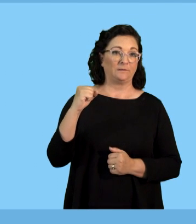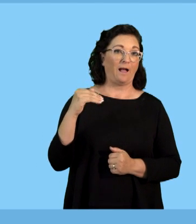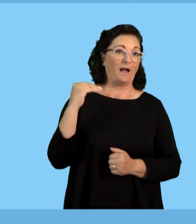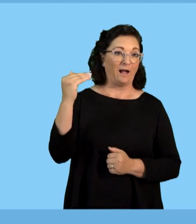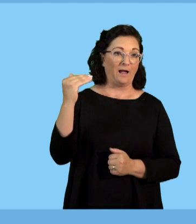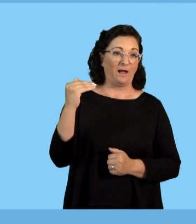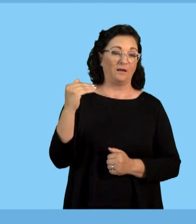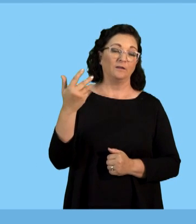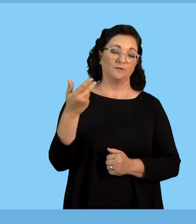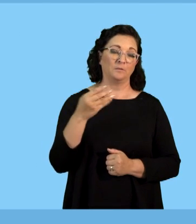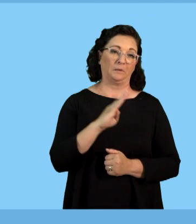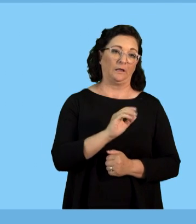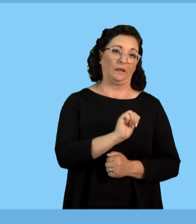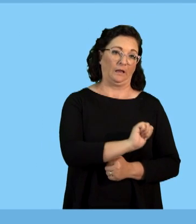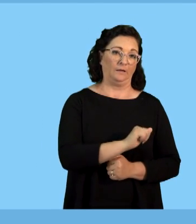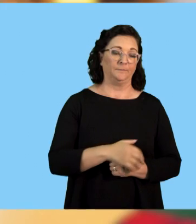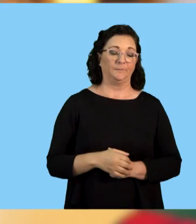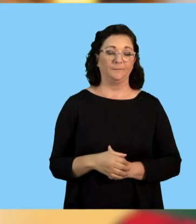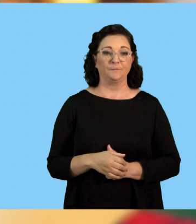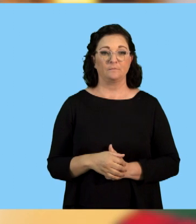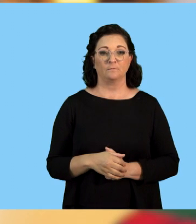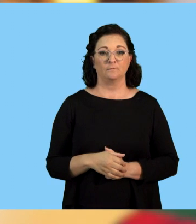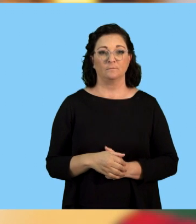as compared to that of B and A.